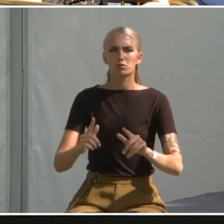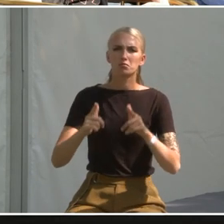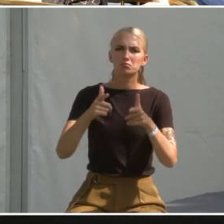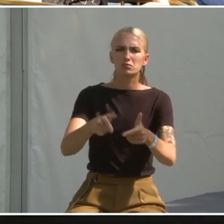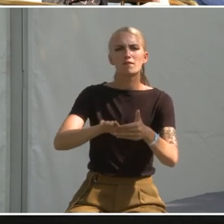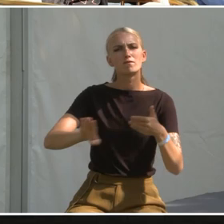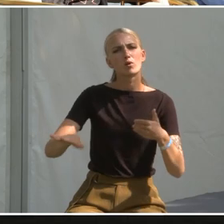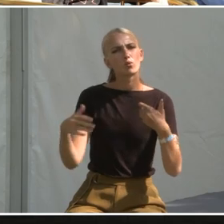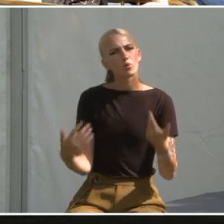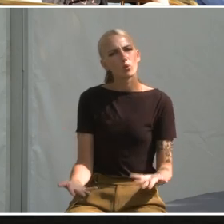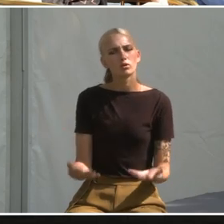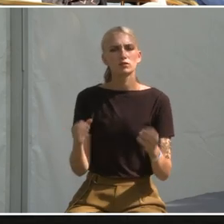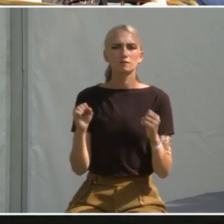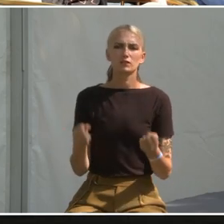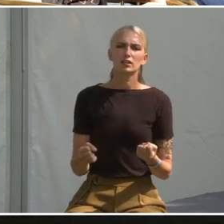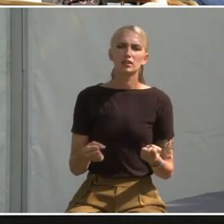or very early on sort of